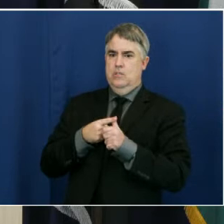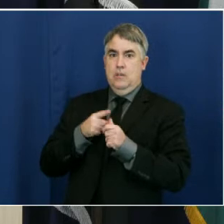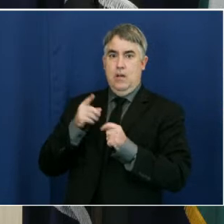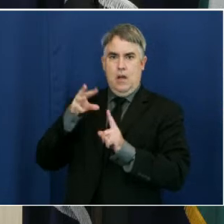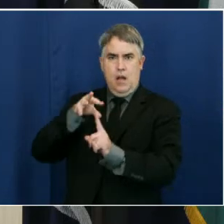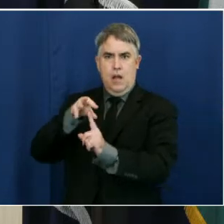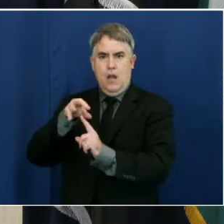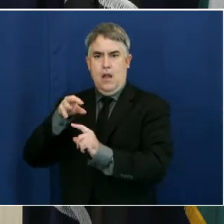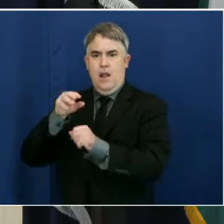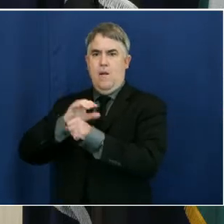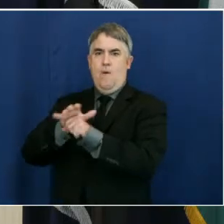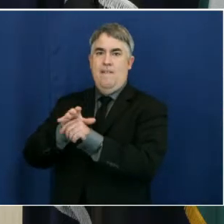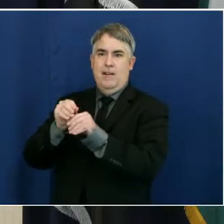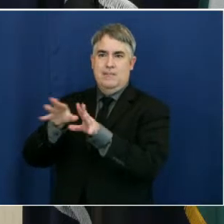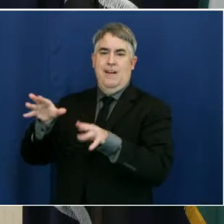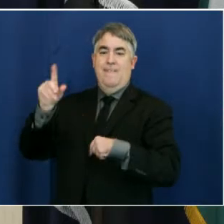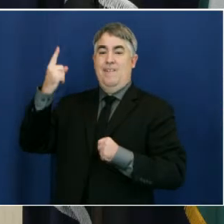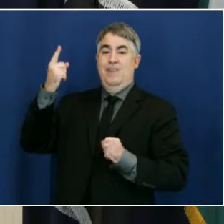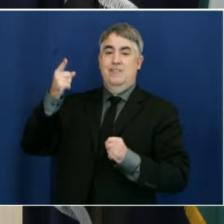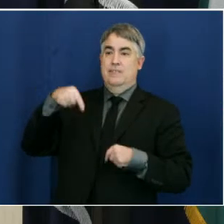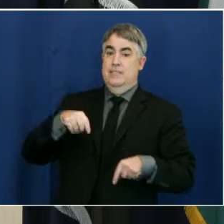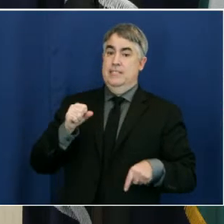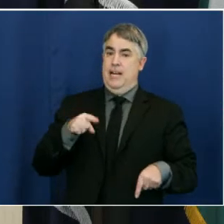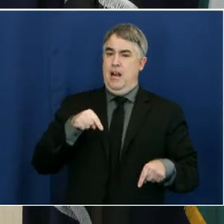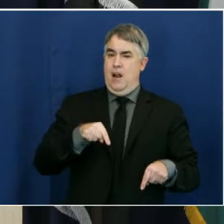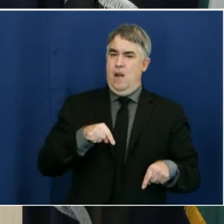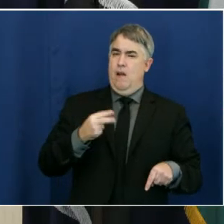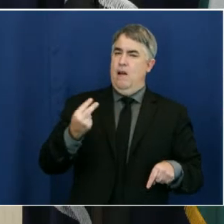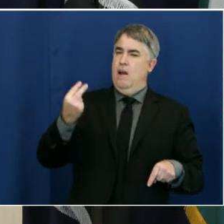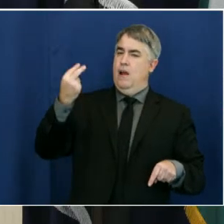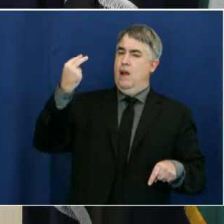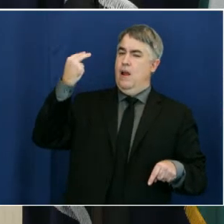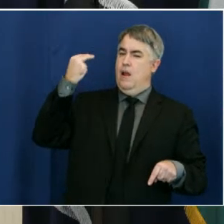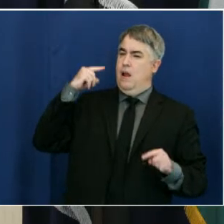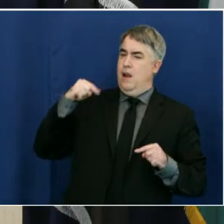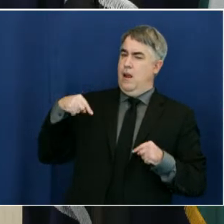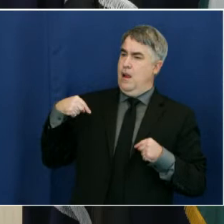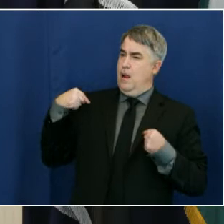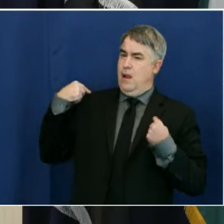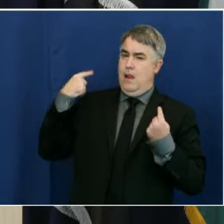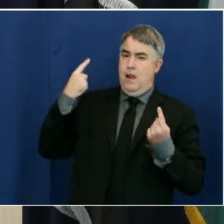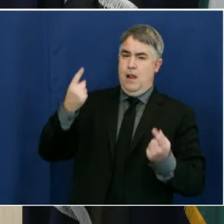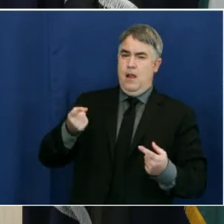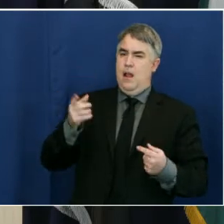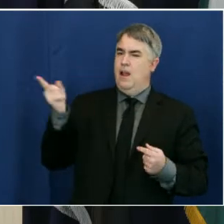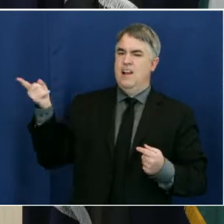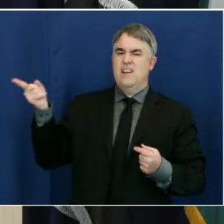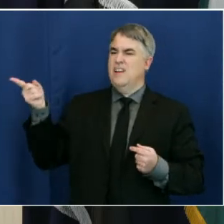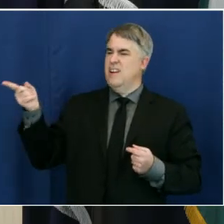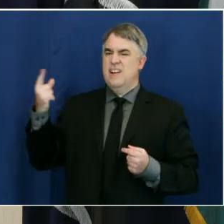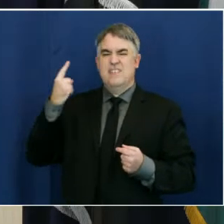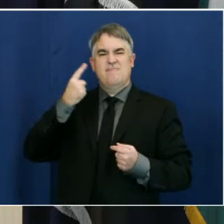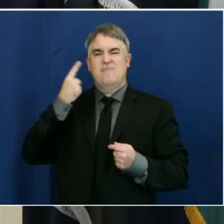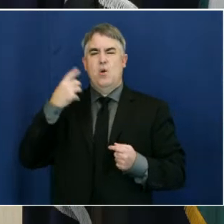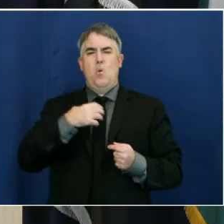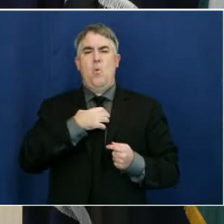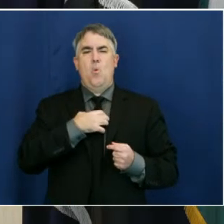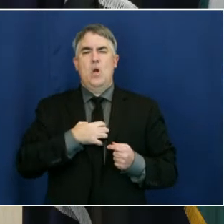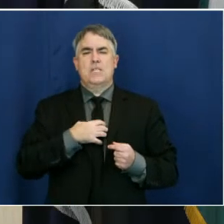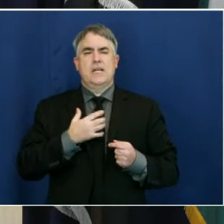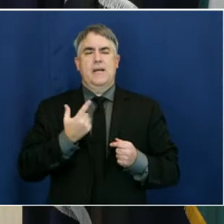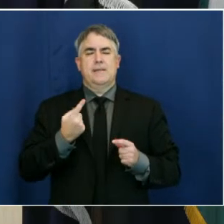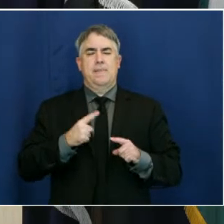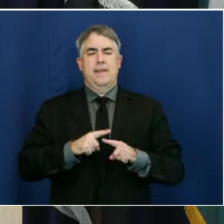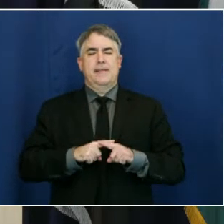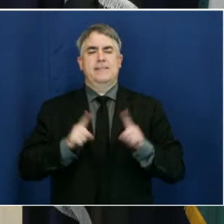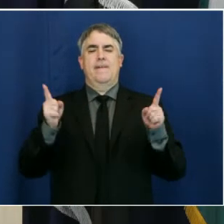back just in the last year in San Diego, is there anything you reflect on? You say, you know, I would have done this differently, or I would have done this, or, you know, kind of comment where we are now, 1 year